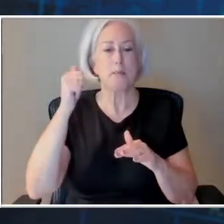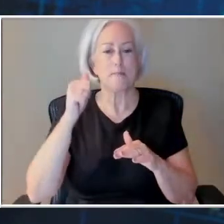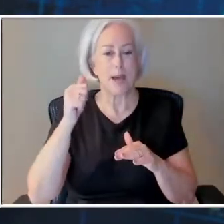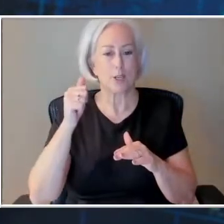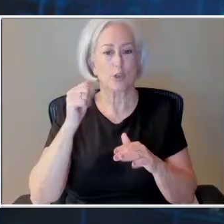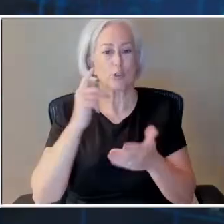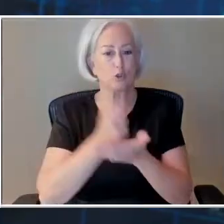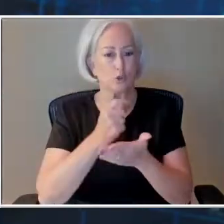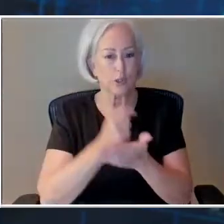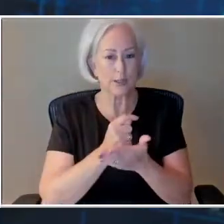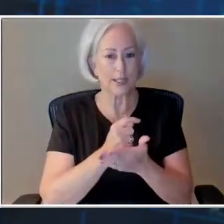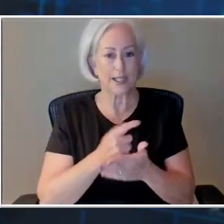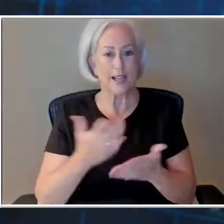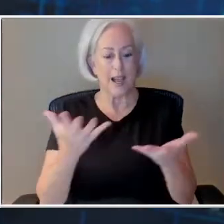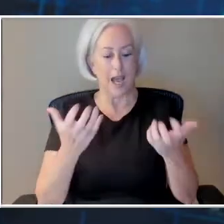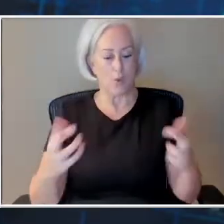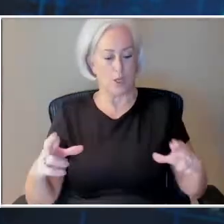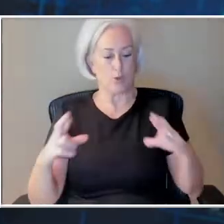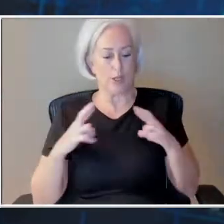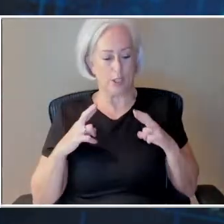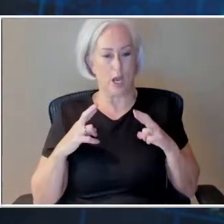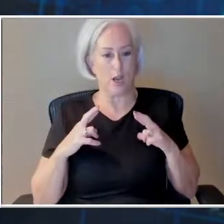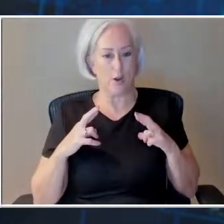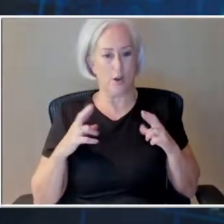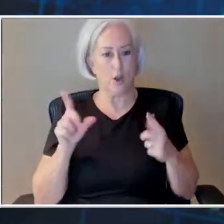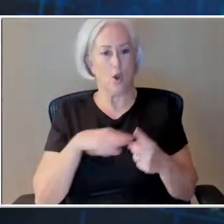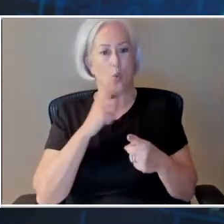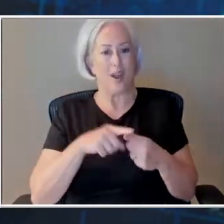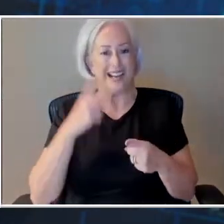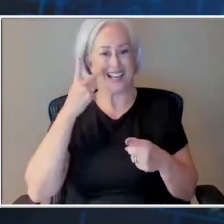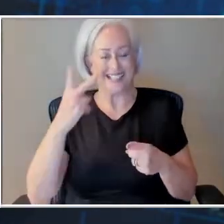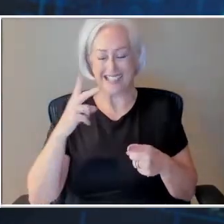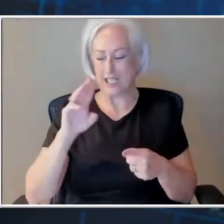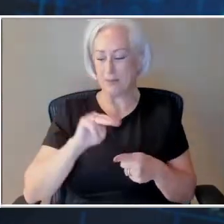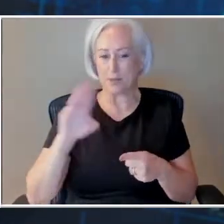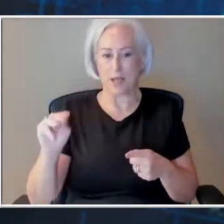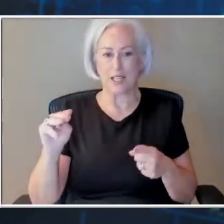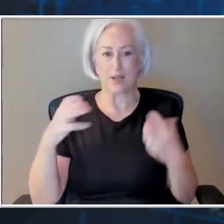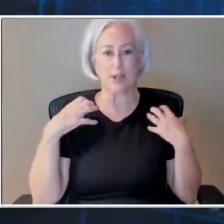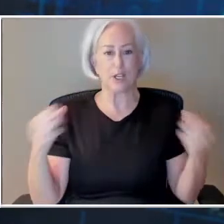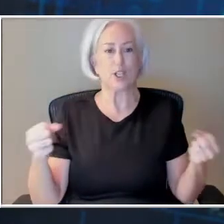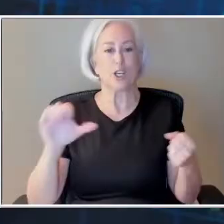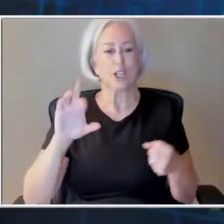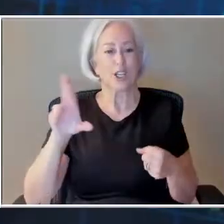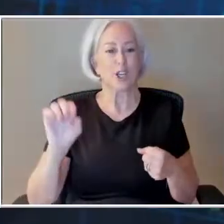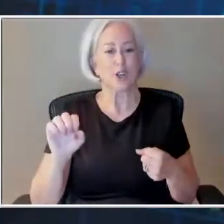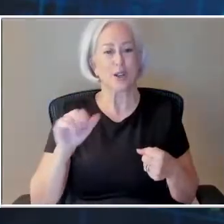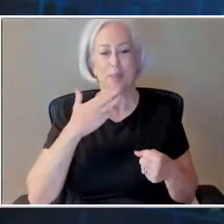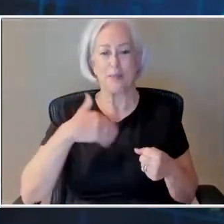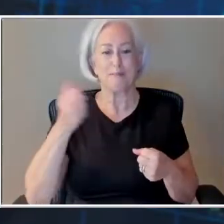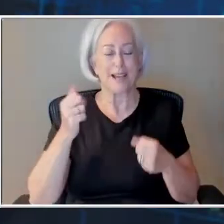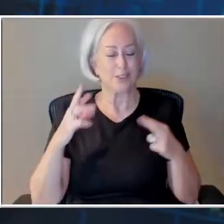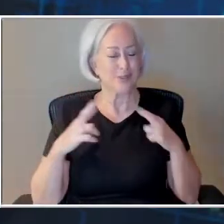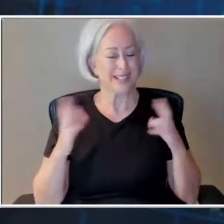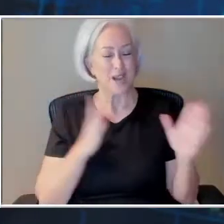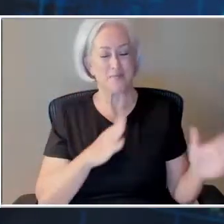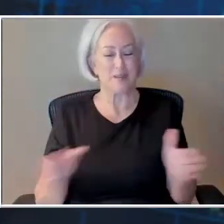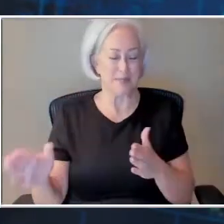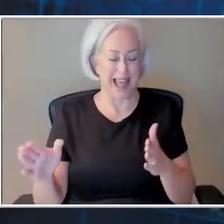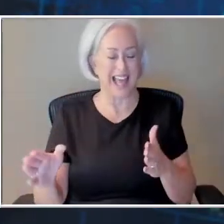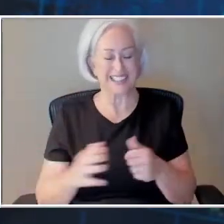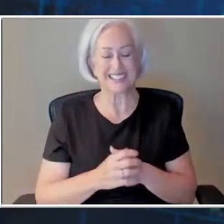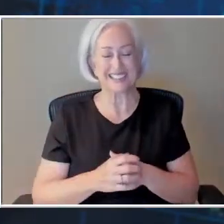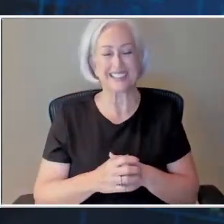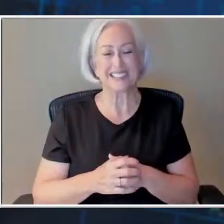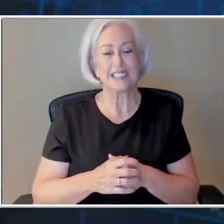want to retire while I see myeloma cured. I think that's the best retirement plan I will have, But, I mean, getting